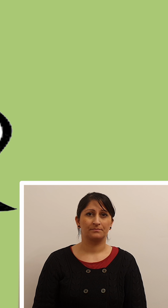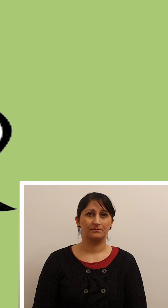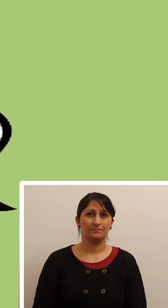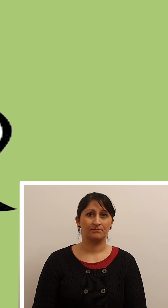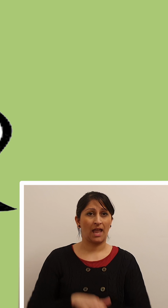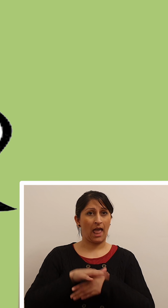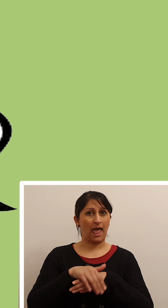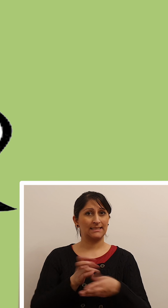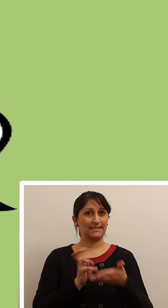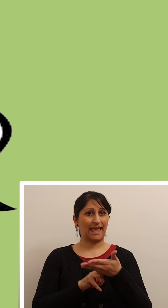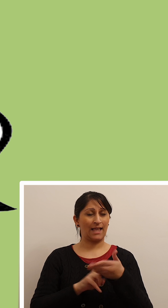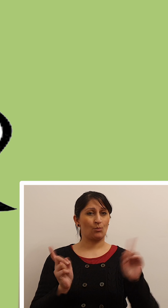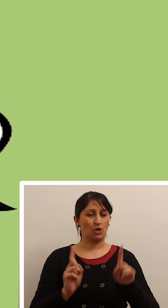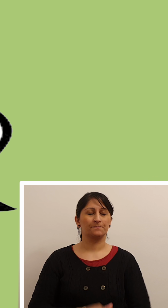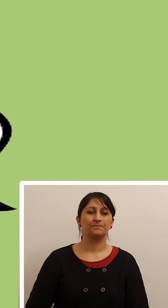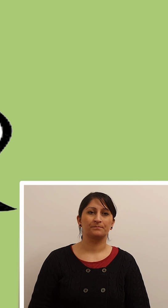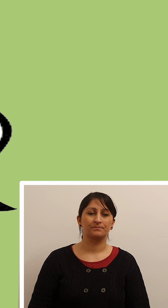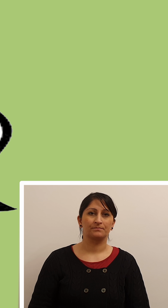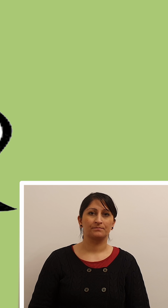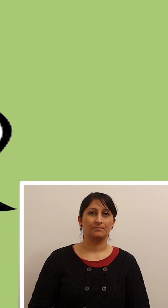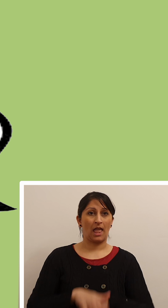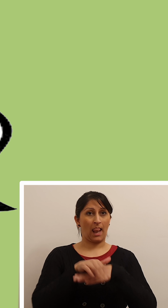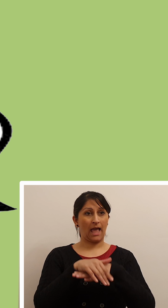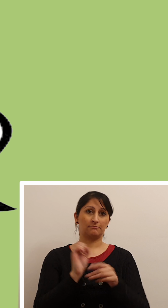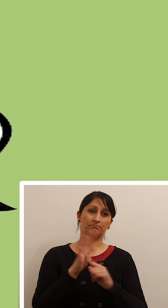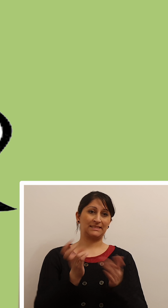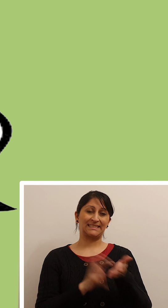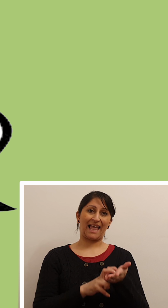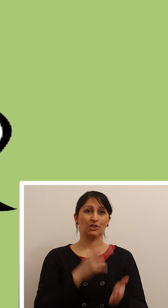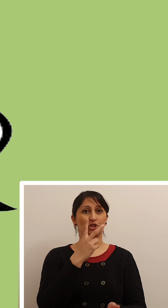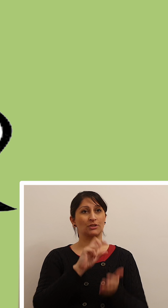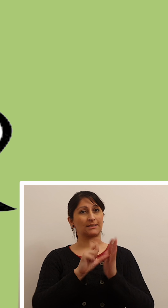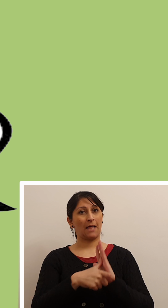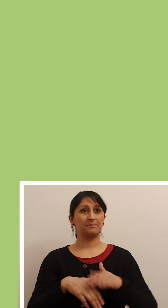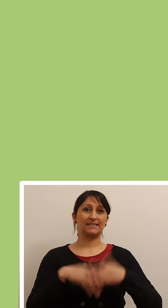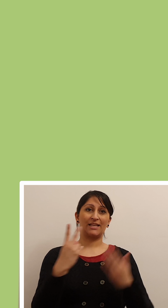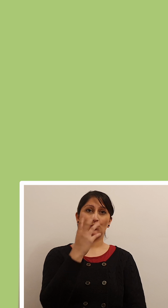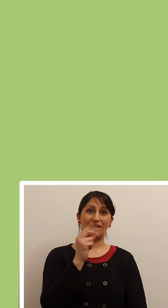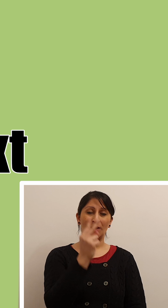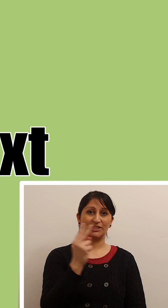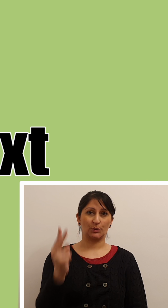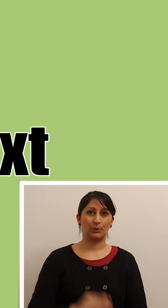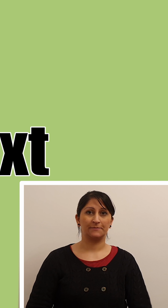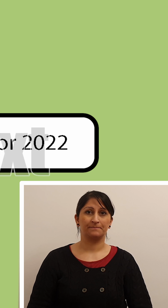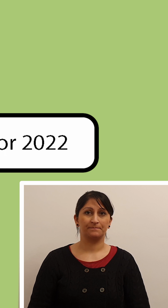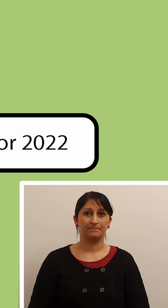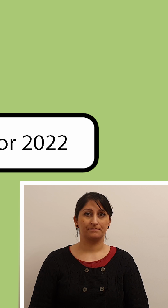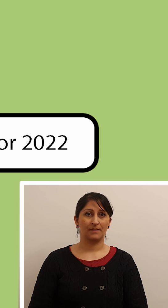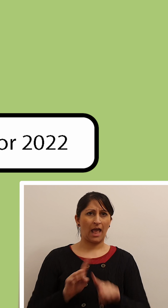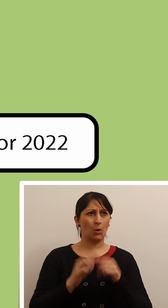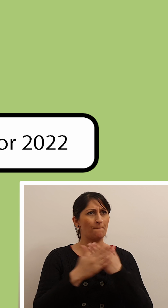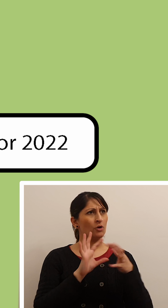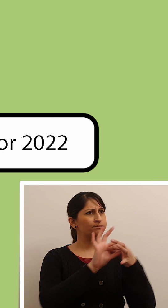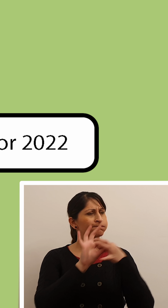Lots of ideas and things to think about. E.g. Accessibility, confidence and independence. What's next? A